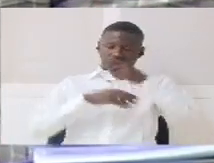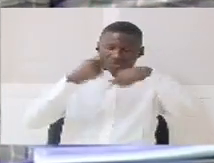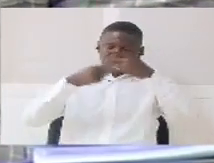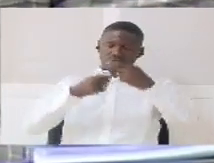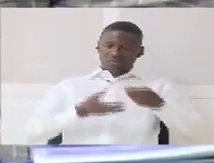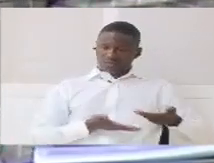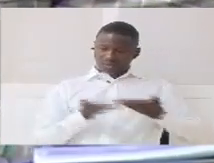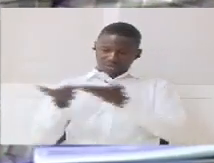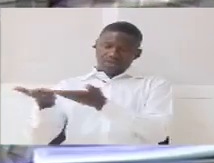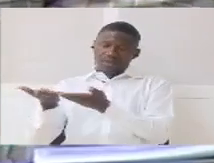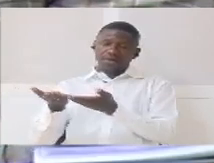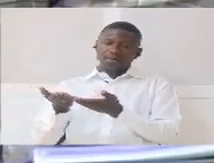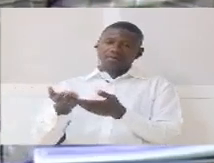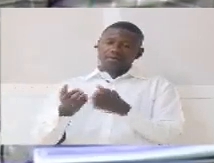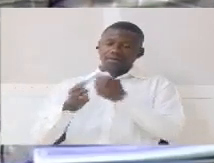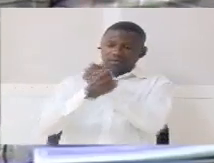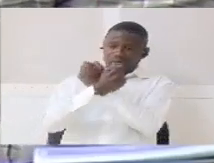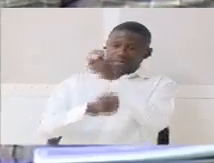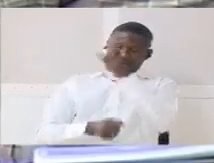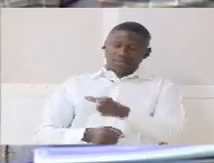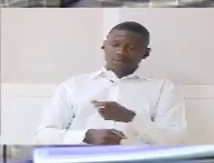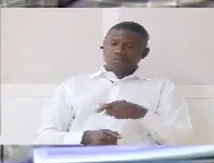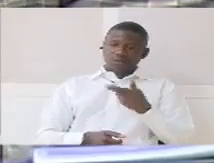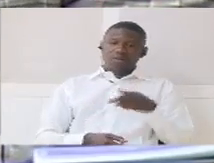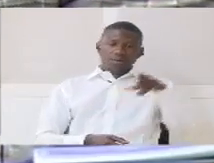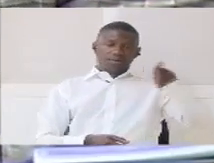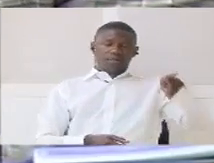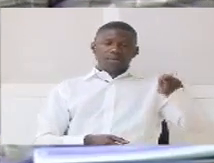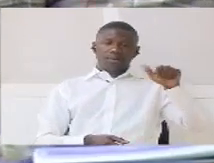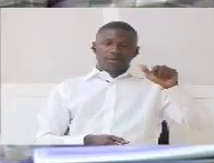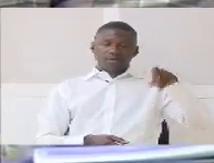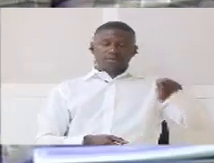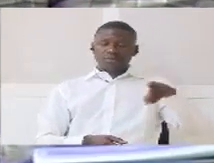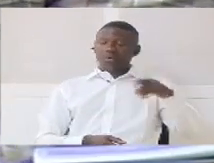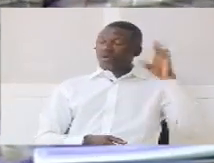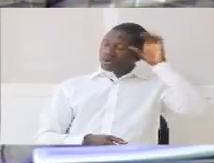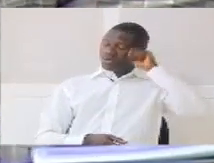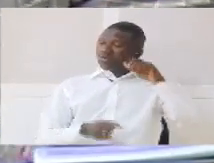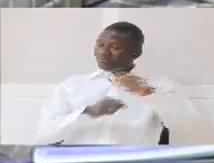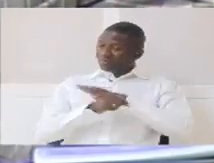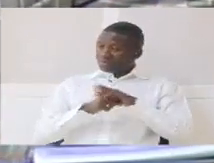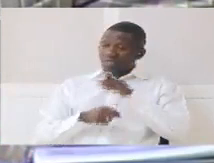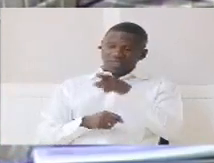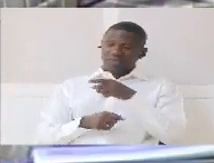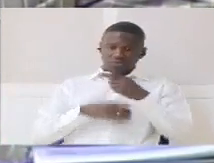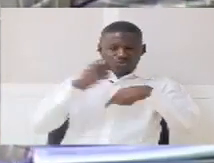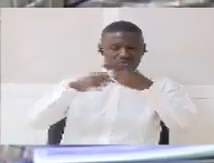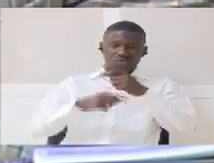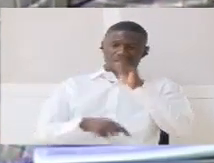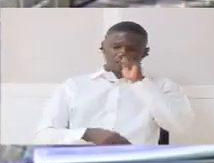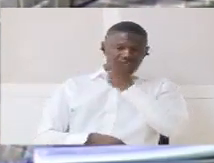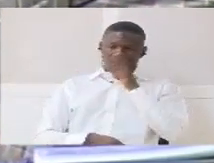with the PAP, with the full knowledge that this PAP would be killing the prisoners. Amunda wolem nyinti